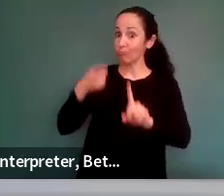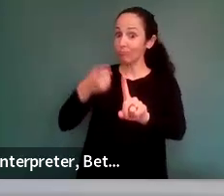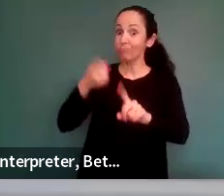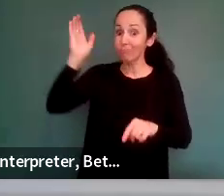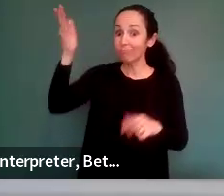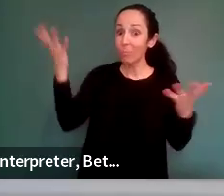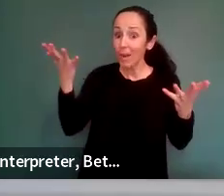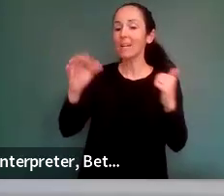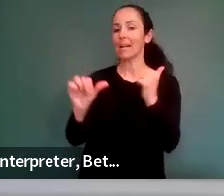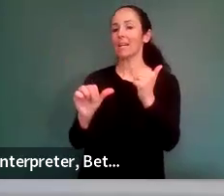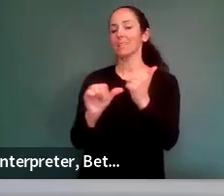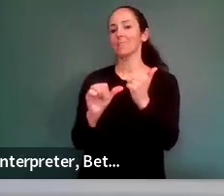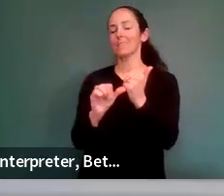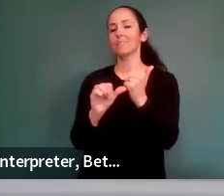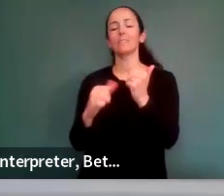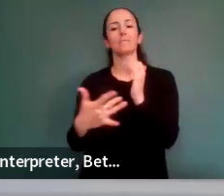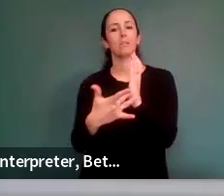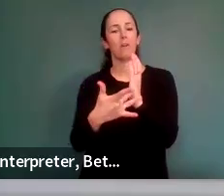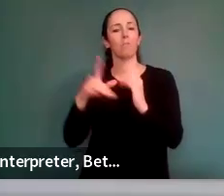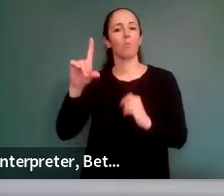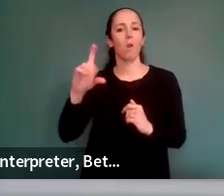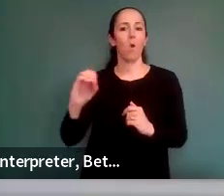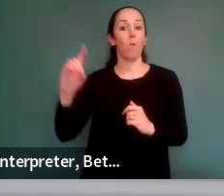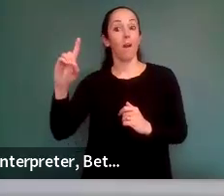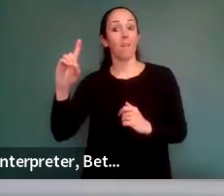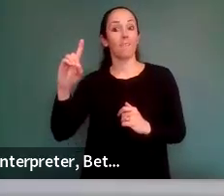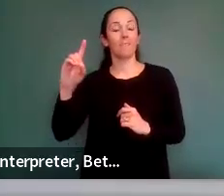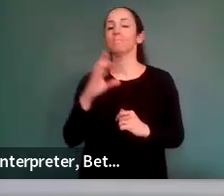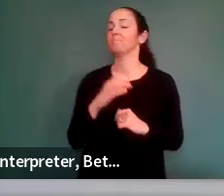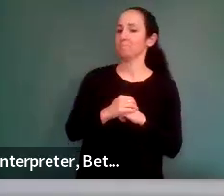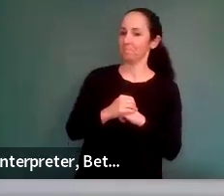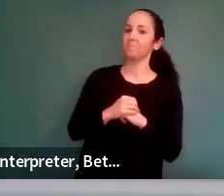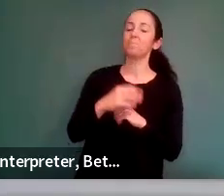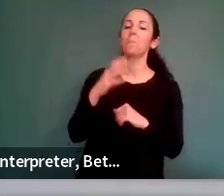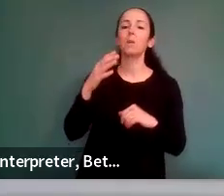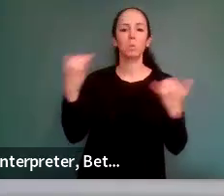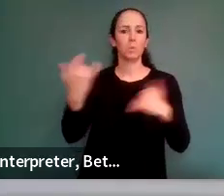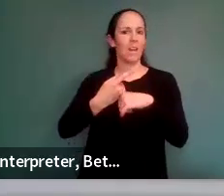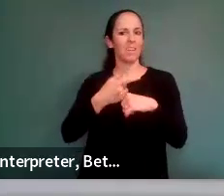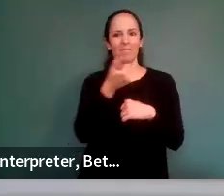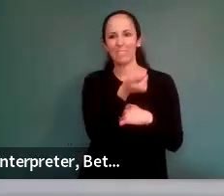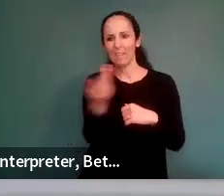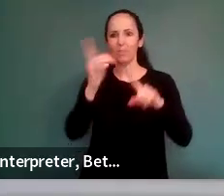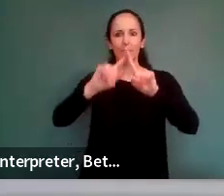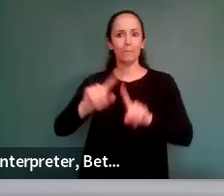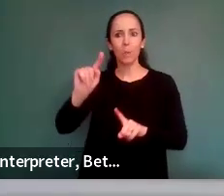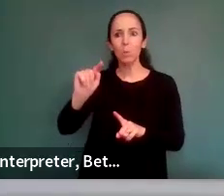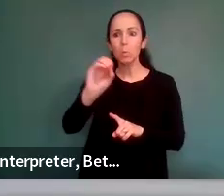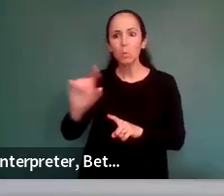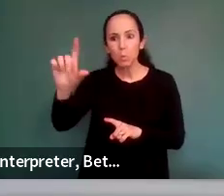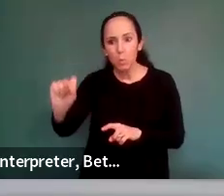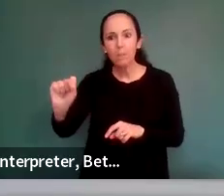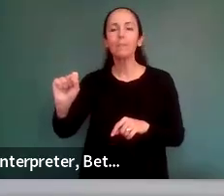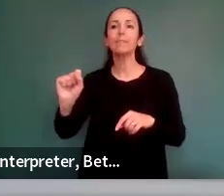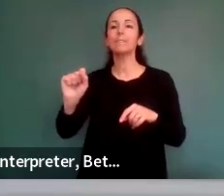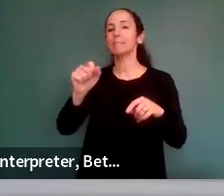101 and Accessibility 101. And we'll have a great number of tools for you to bring home, and we'll go over